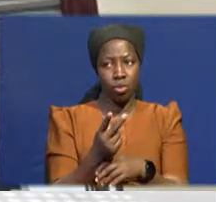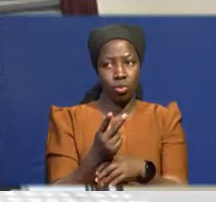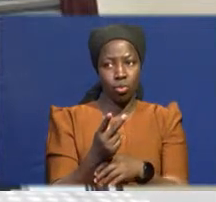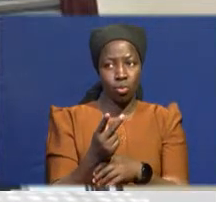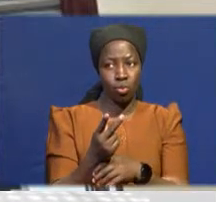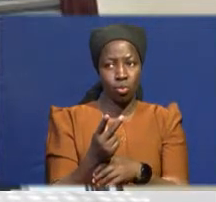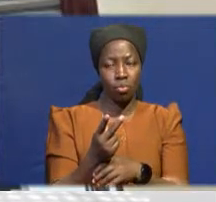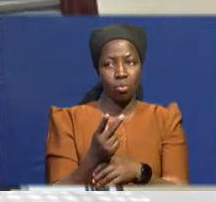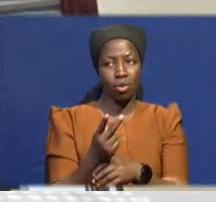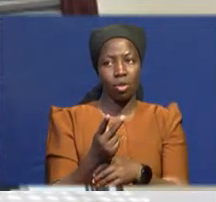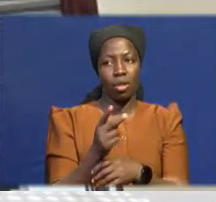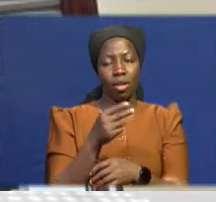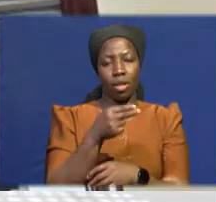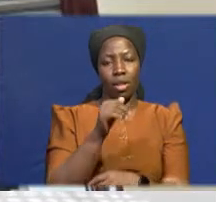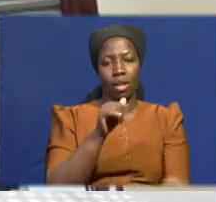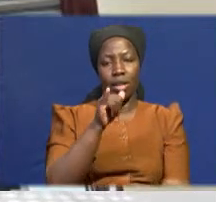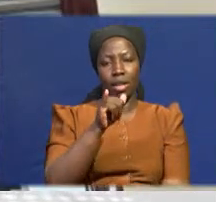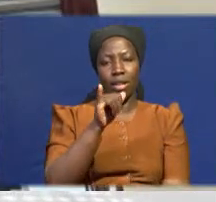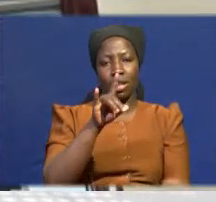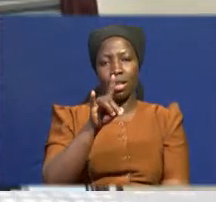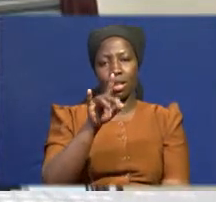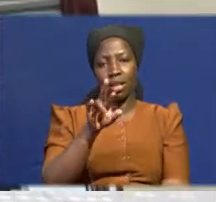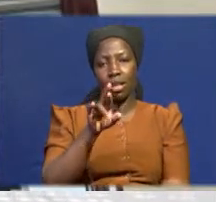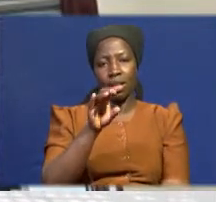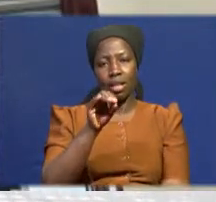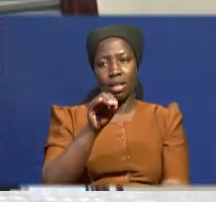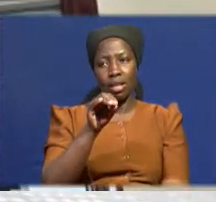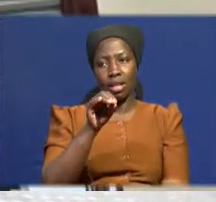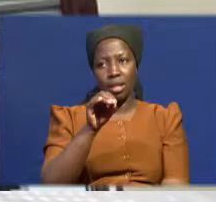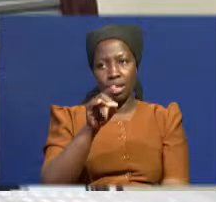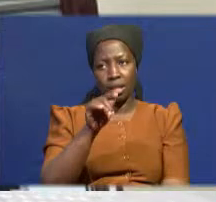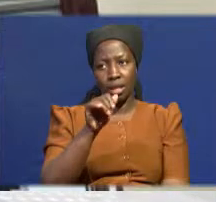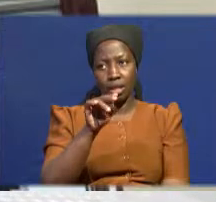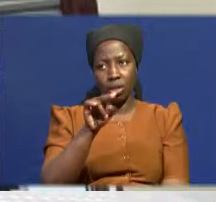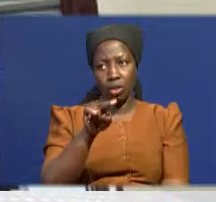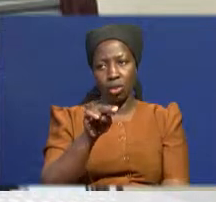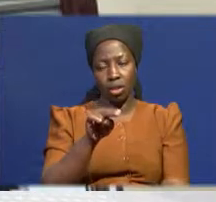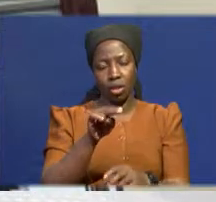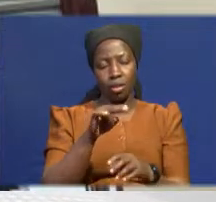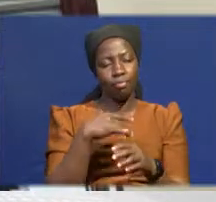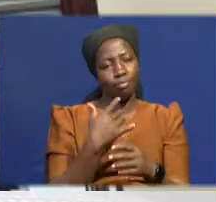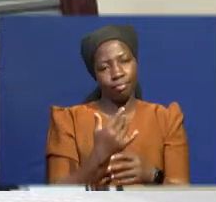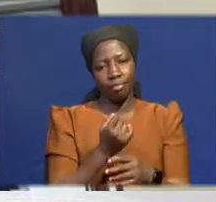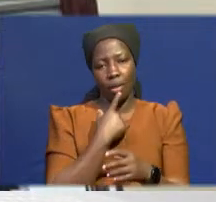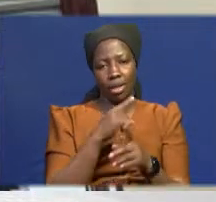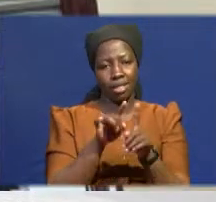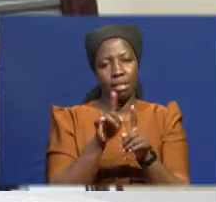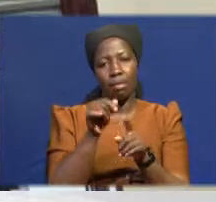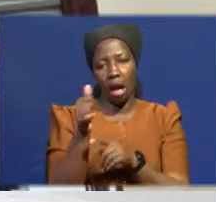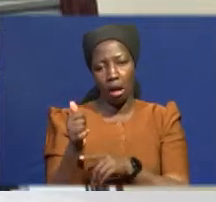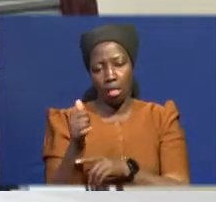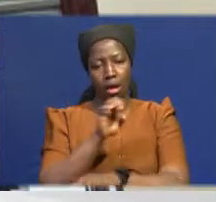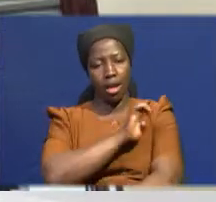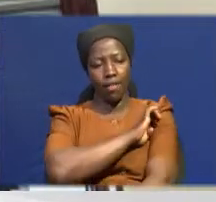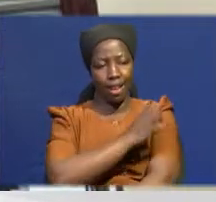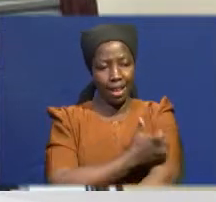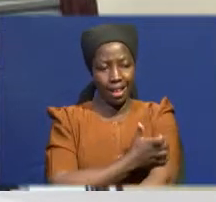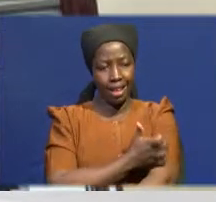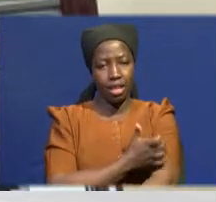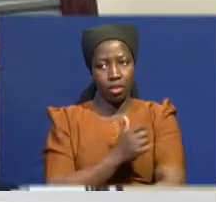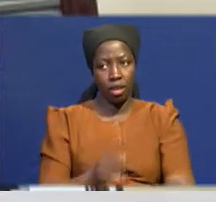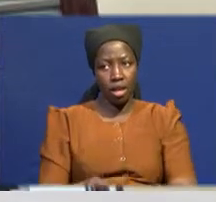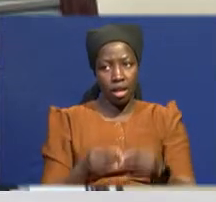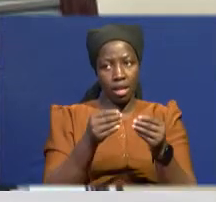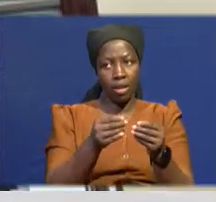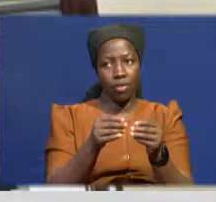components, hydration products, as well as energy products to be able to maximize performance. And that was after Cali had tried